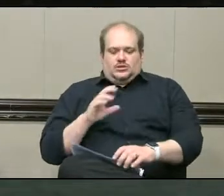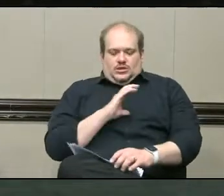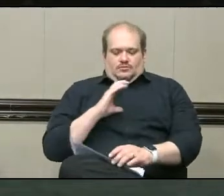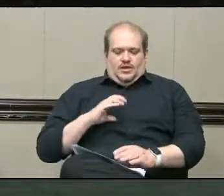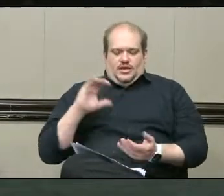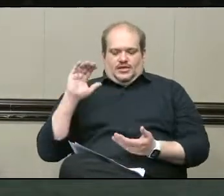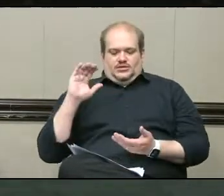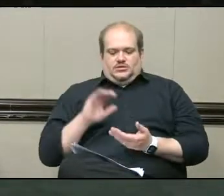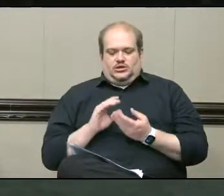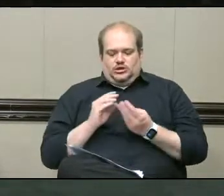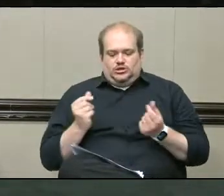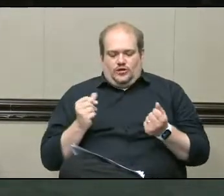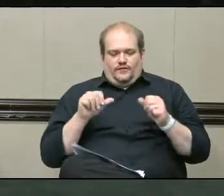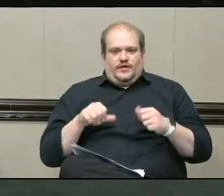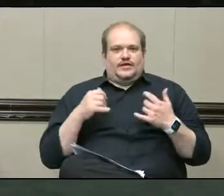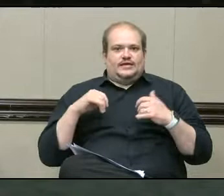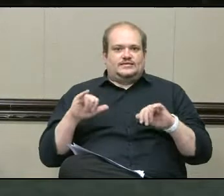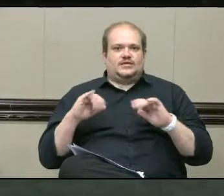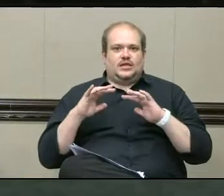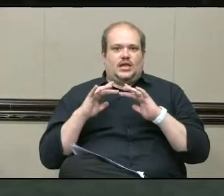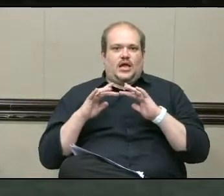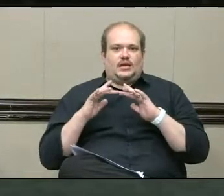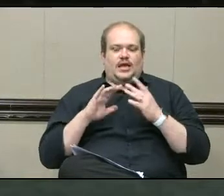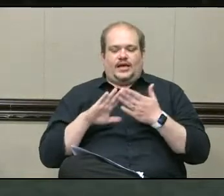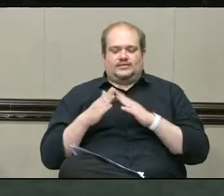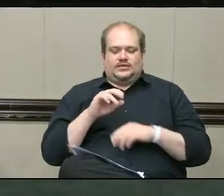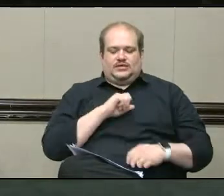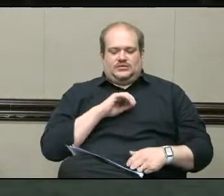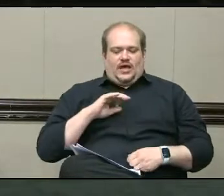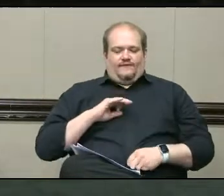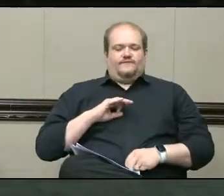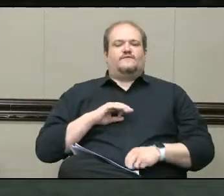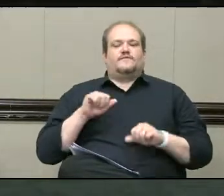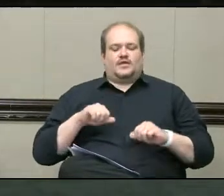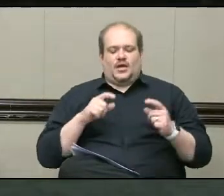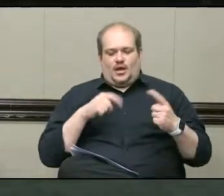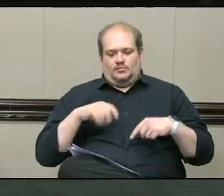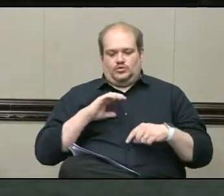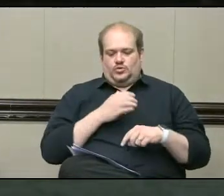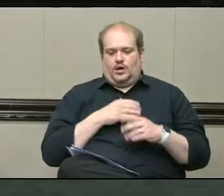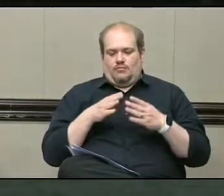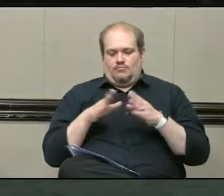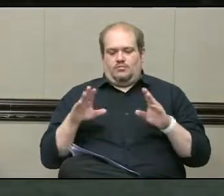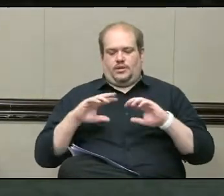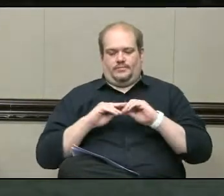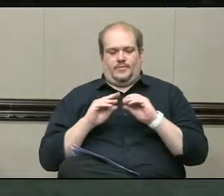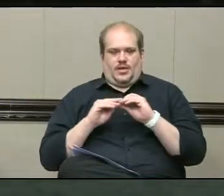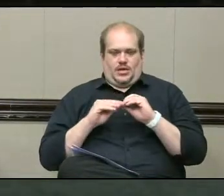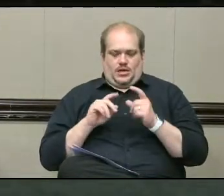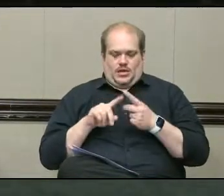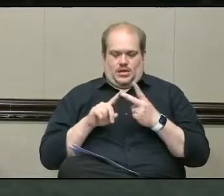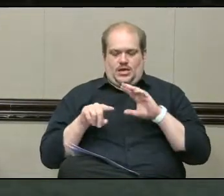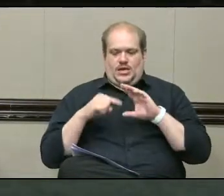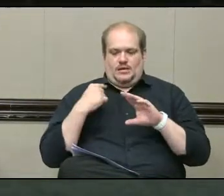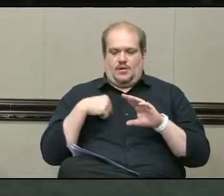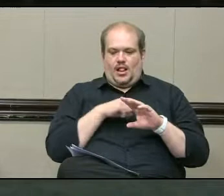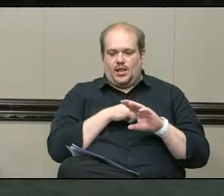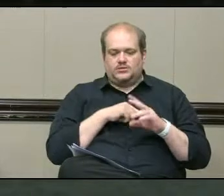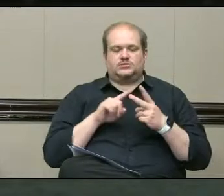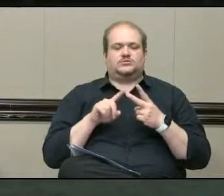dissolved. They can still contact city staff. They can come to our public meetings. They can email